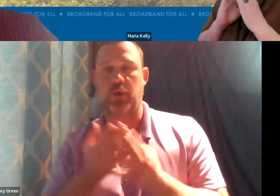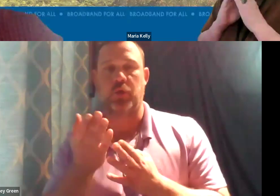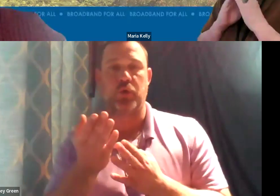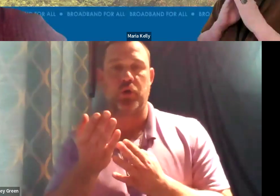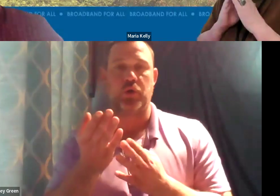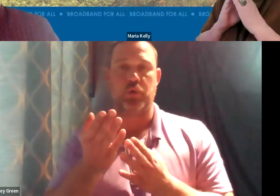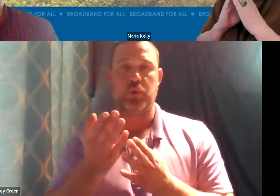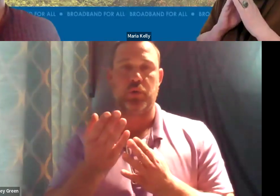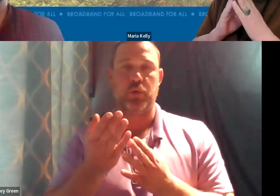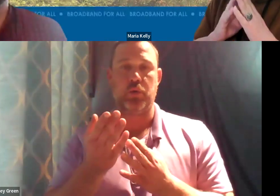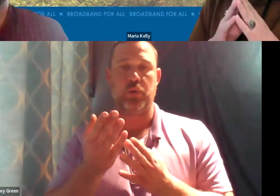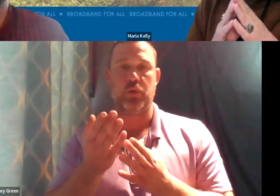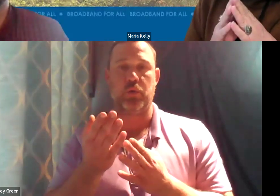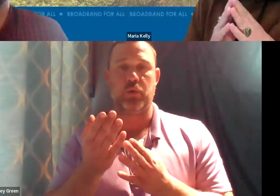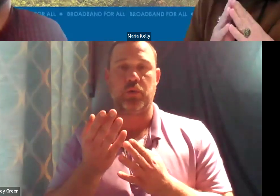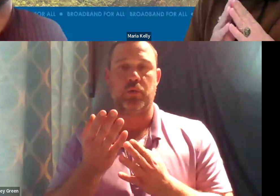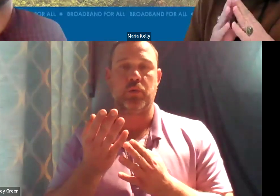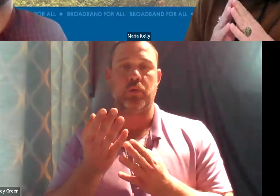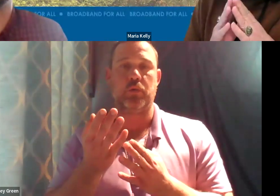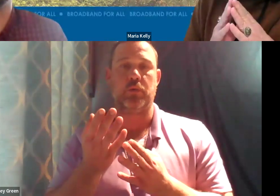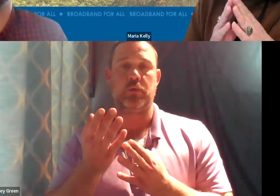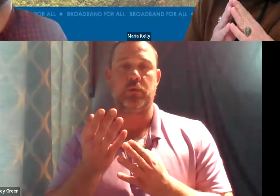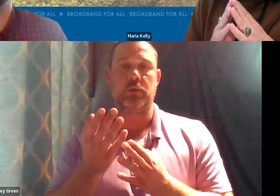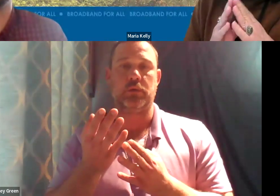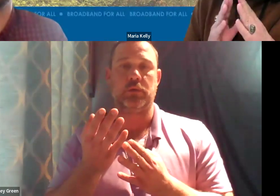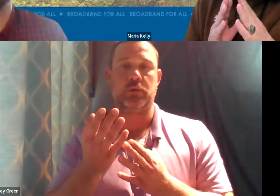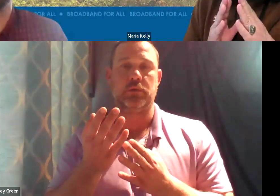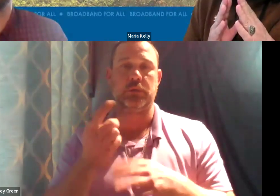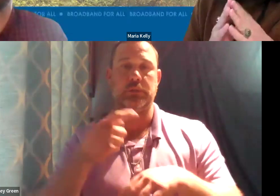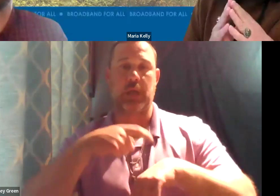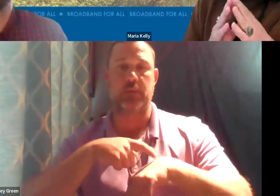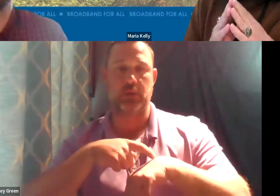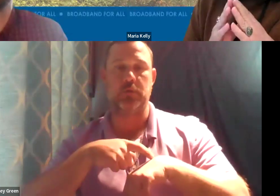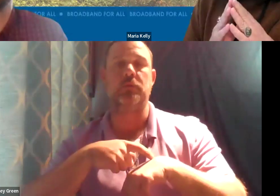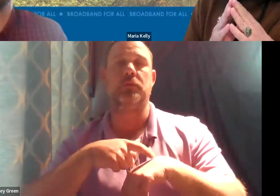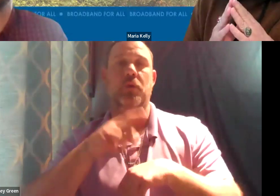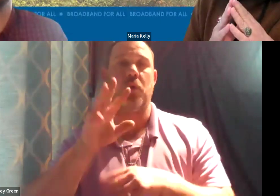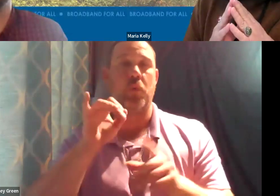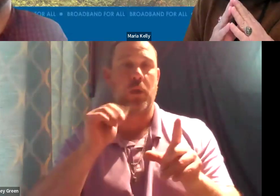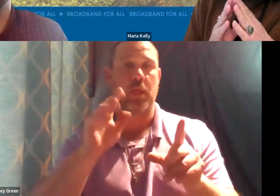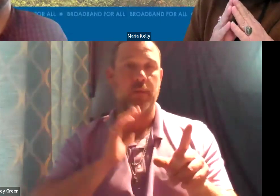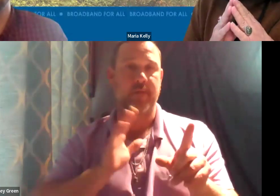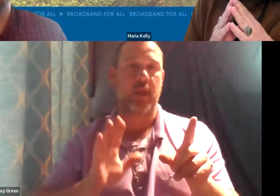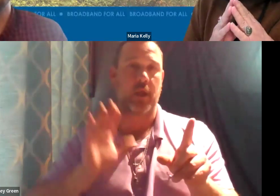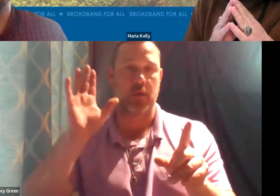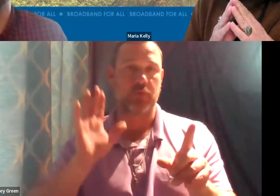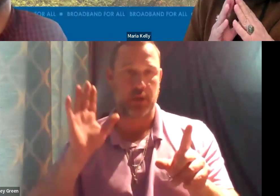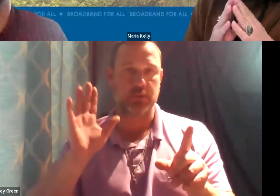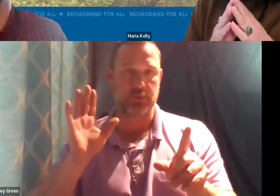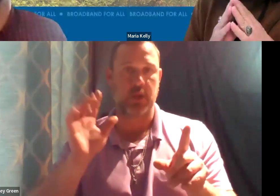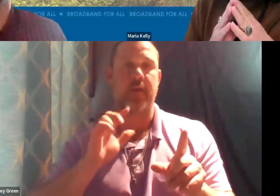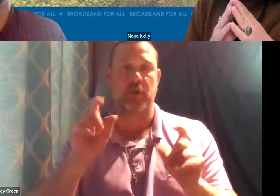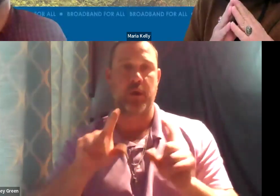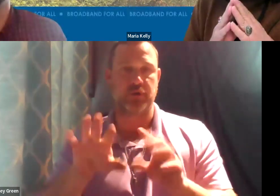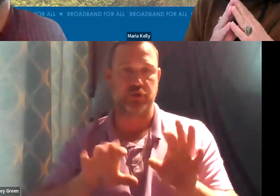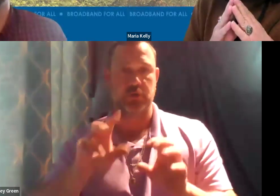a, we'll work on getting through these in a very thoughtful manner. And William Cooper, you have your hand raised and you have a question in chat. If